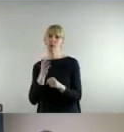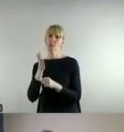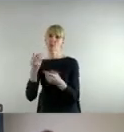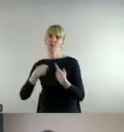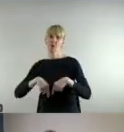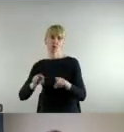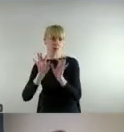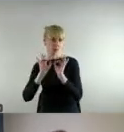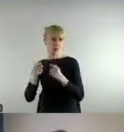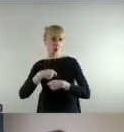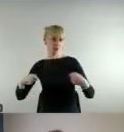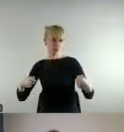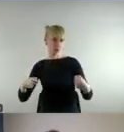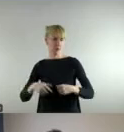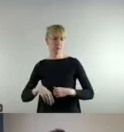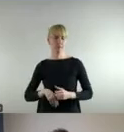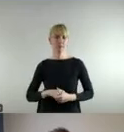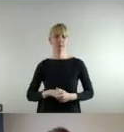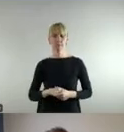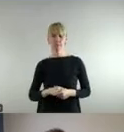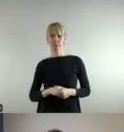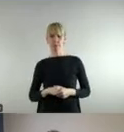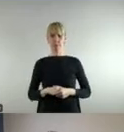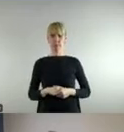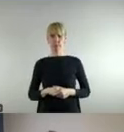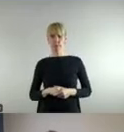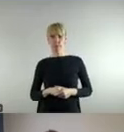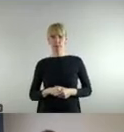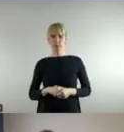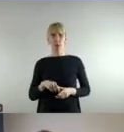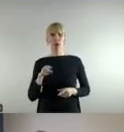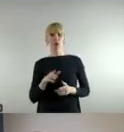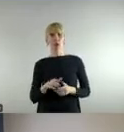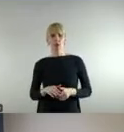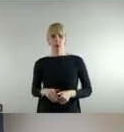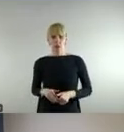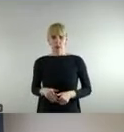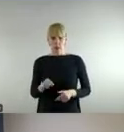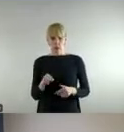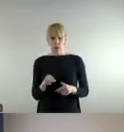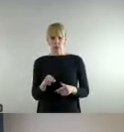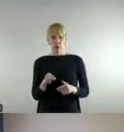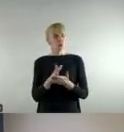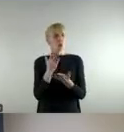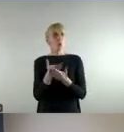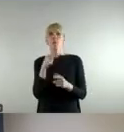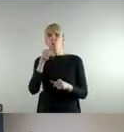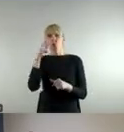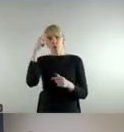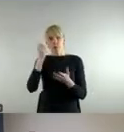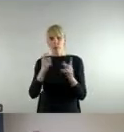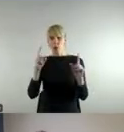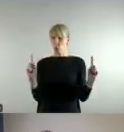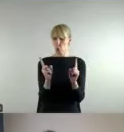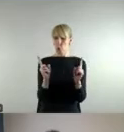And with this kind of organization, we have a short distance to interaction, and you can quality assurance when all the